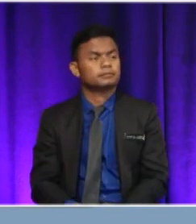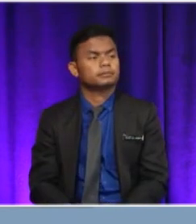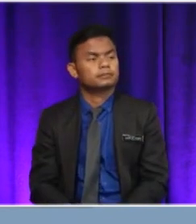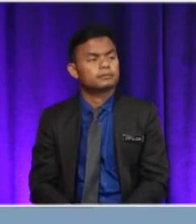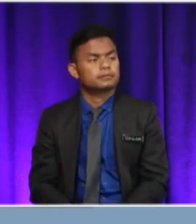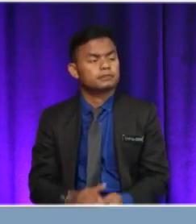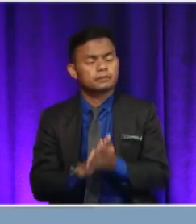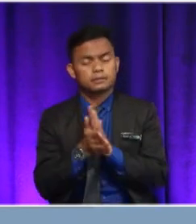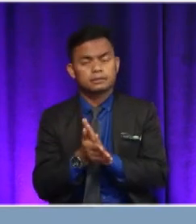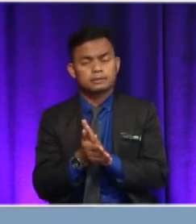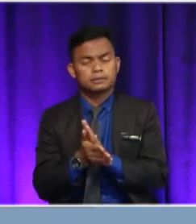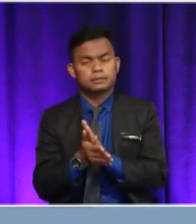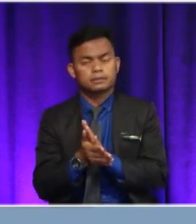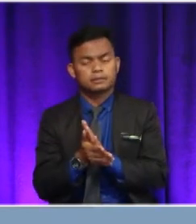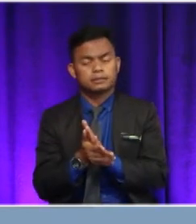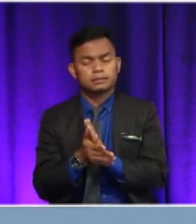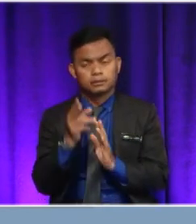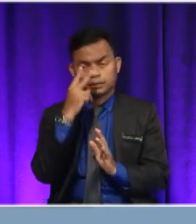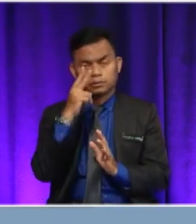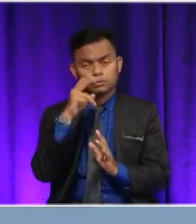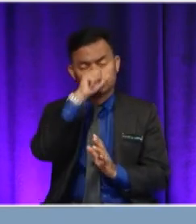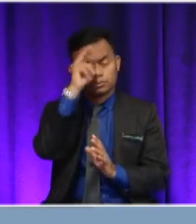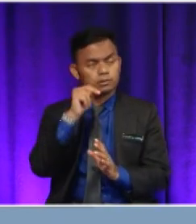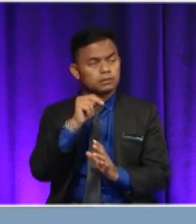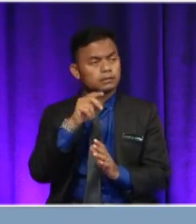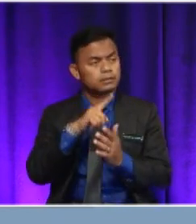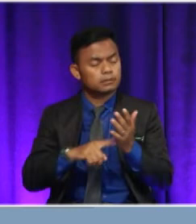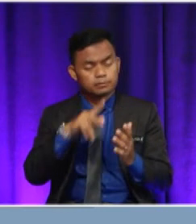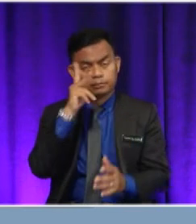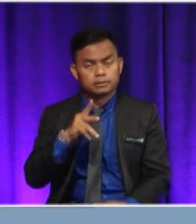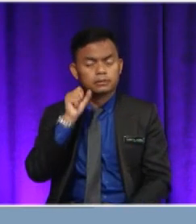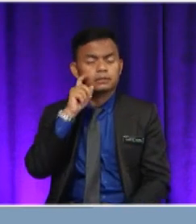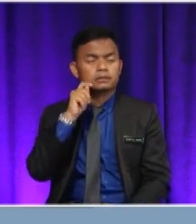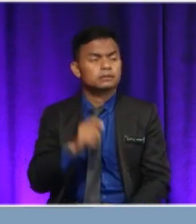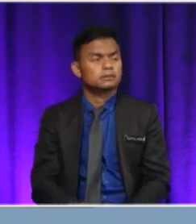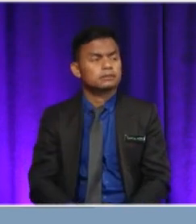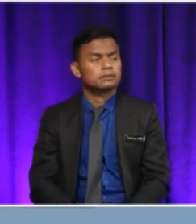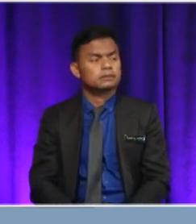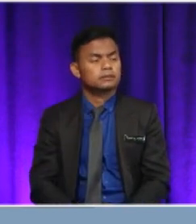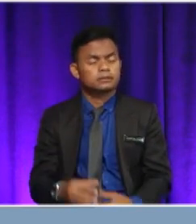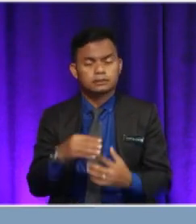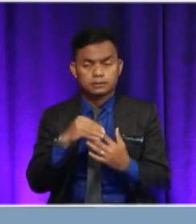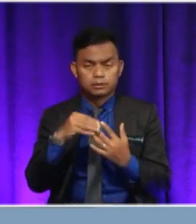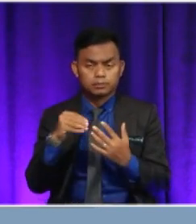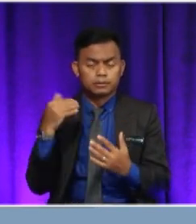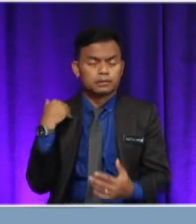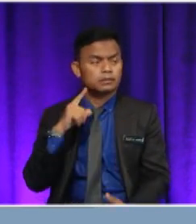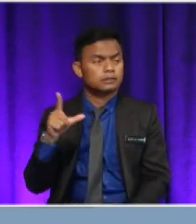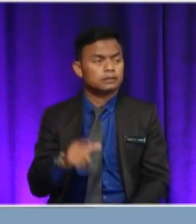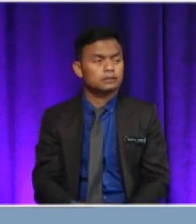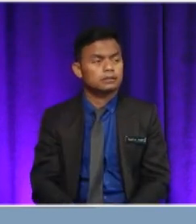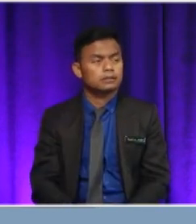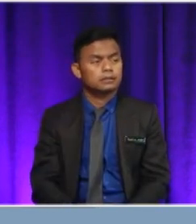So I refer back to the question, what is the cause of Stafford's skin disease? The option A is a scorpion. You see